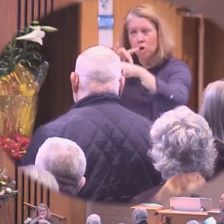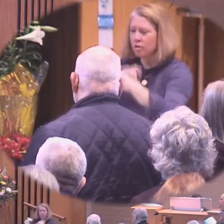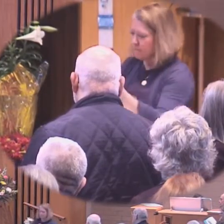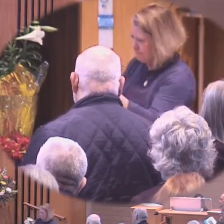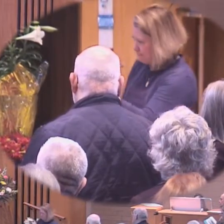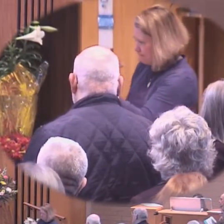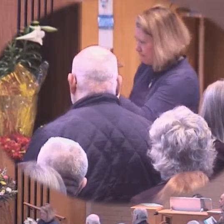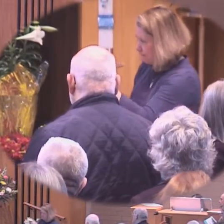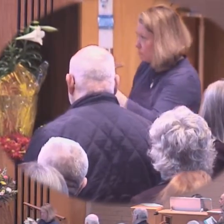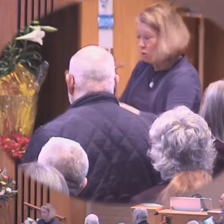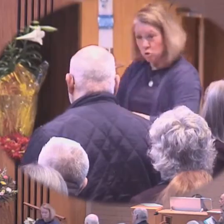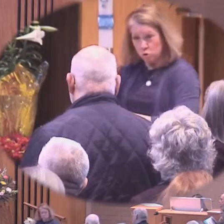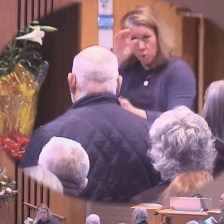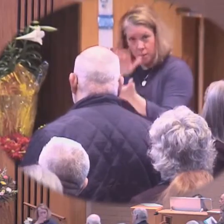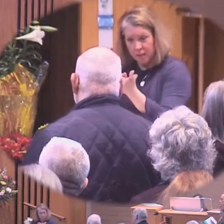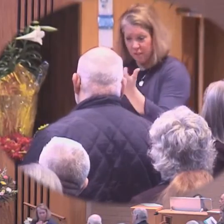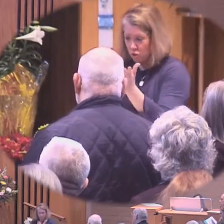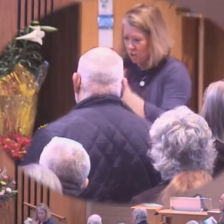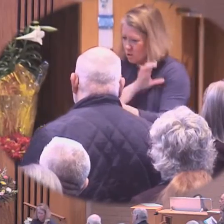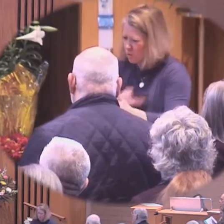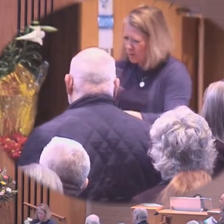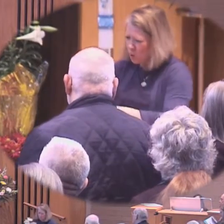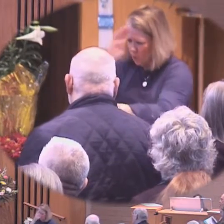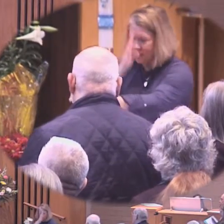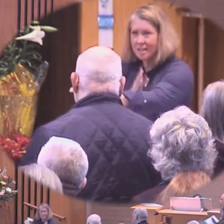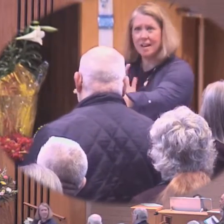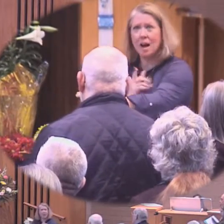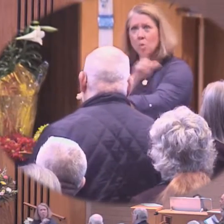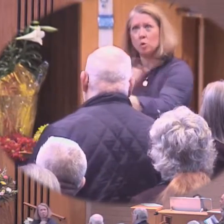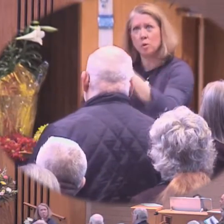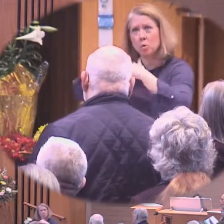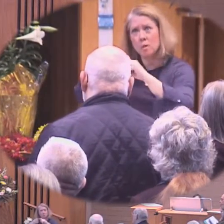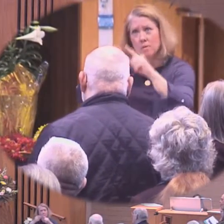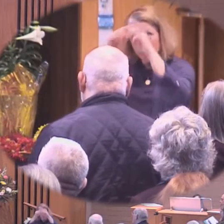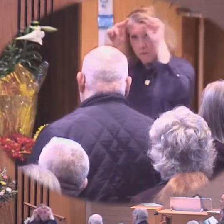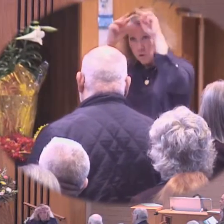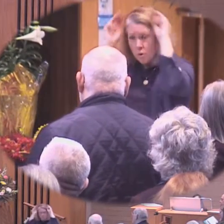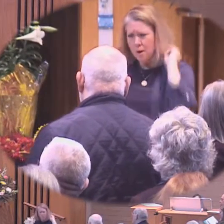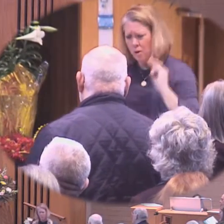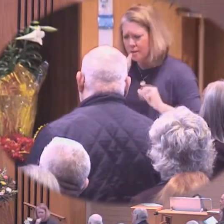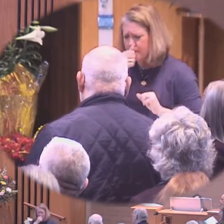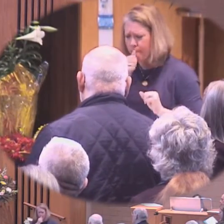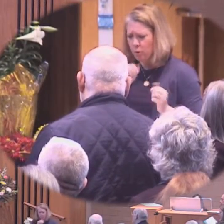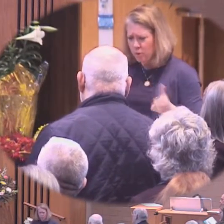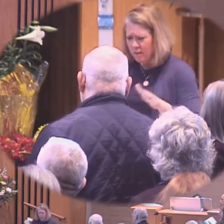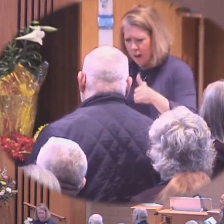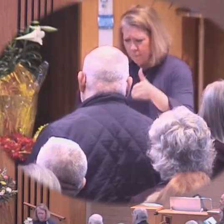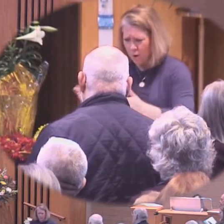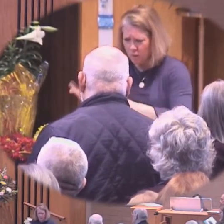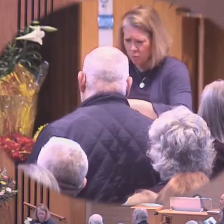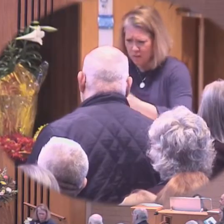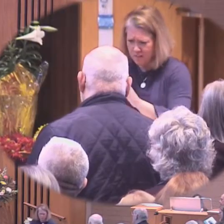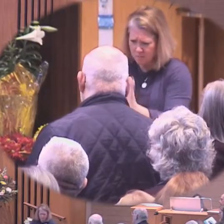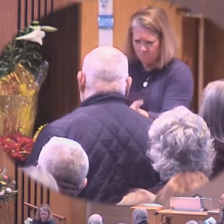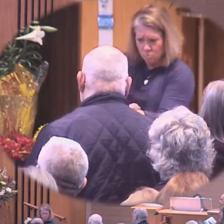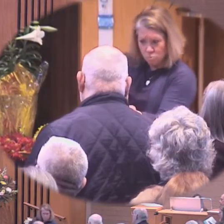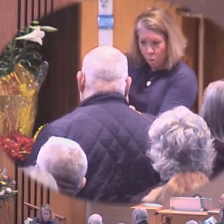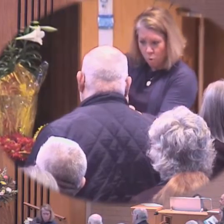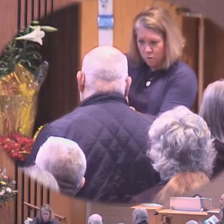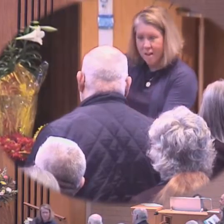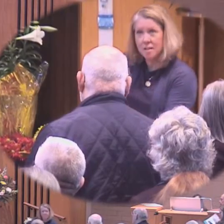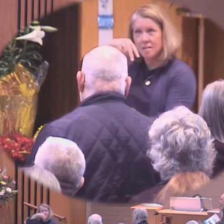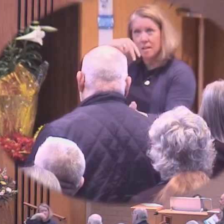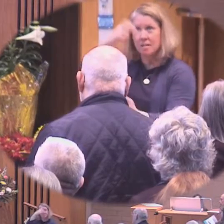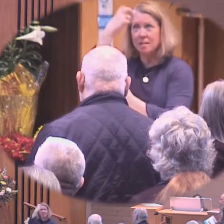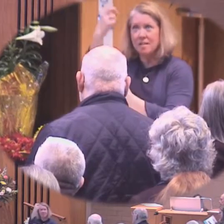Do you believe in Jesus Christ, his only Son, our Lord, who was born of the Virgin Mary, suffered death and was buried, rose again from the dead,